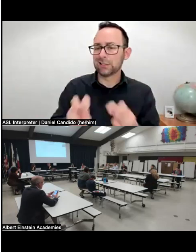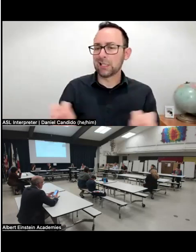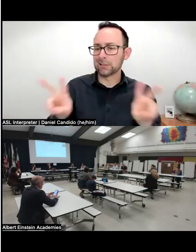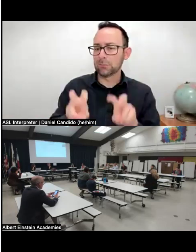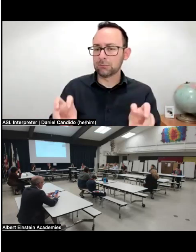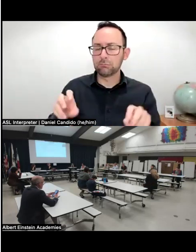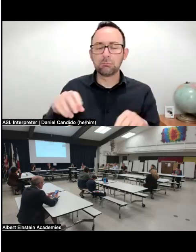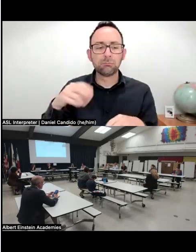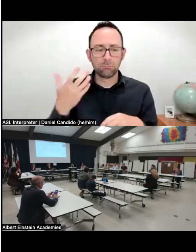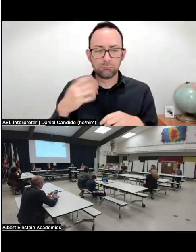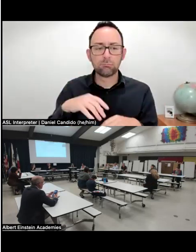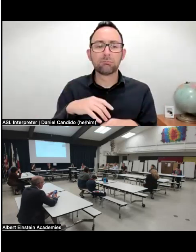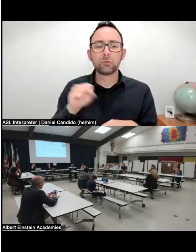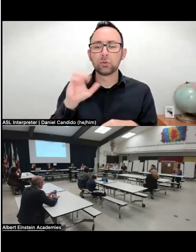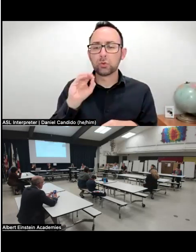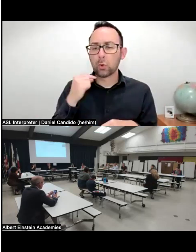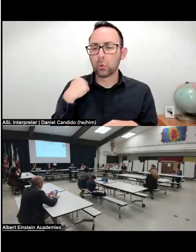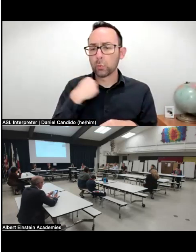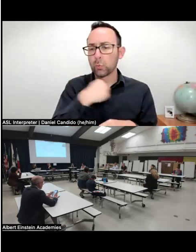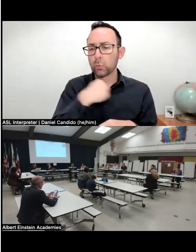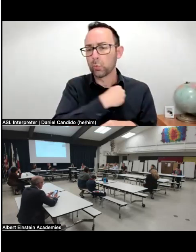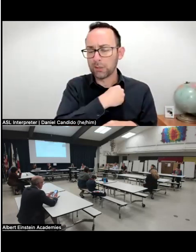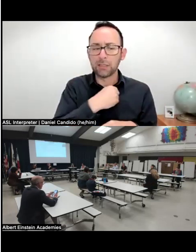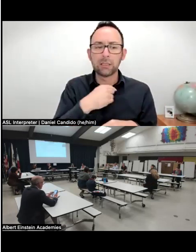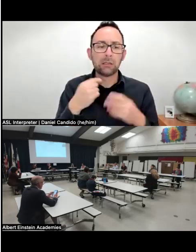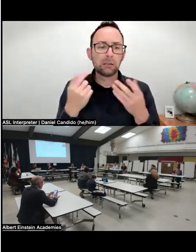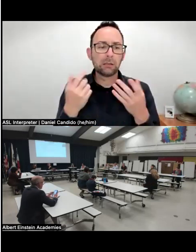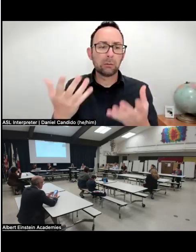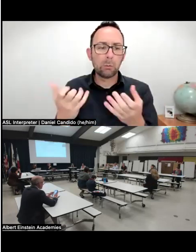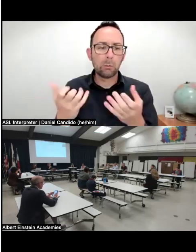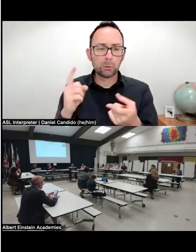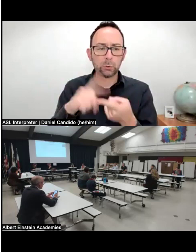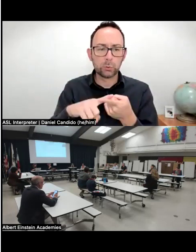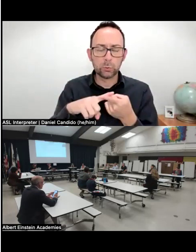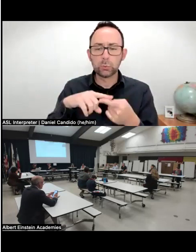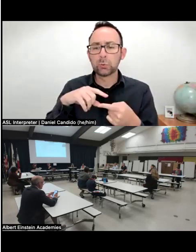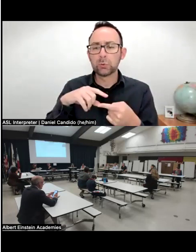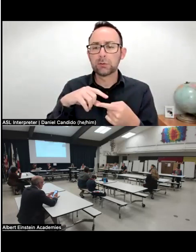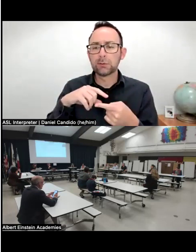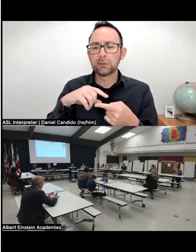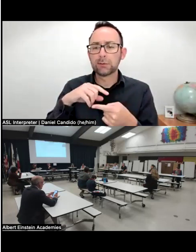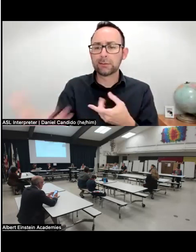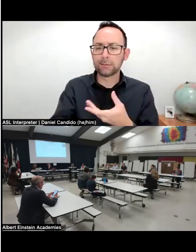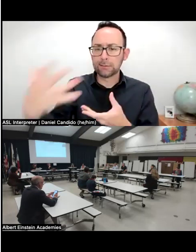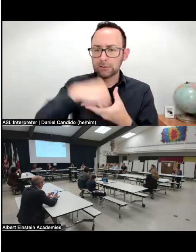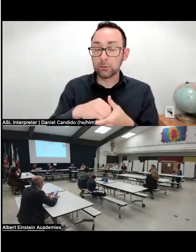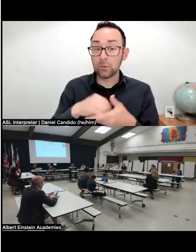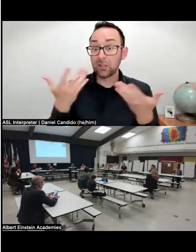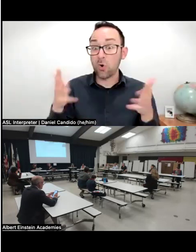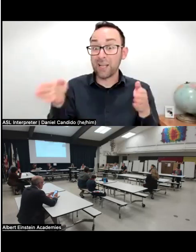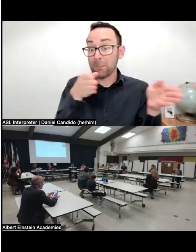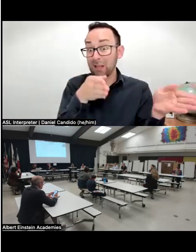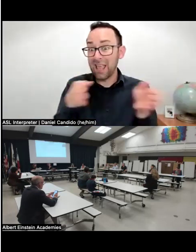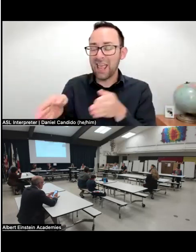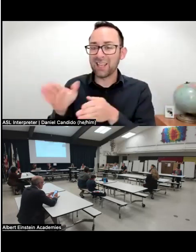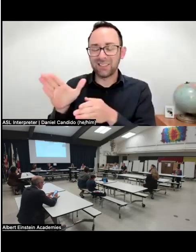And so we just wanted to kind of capture what was already planned for the middle school and kind of come up with